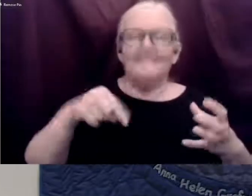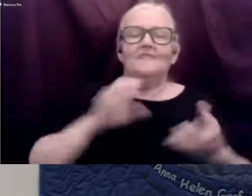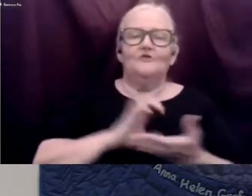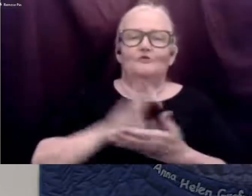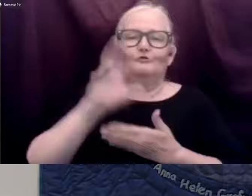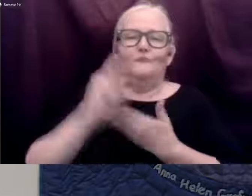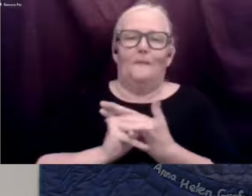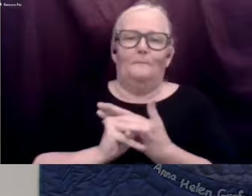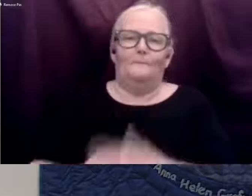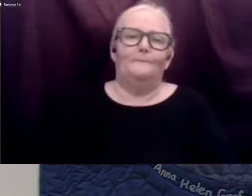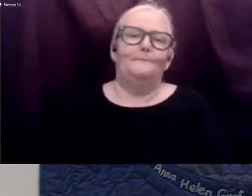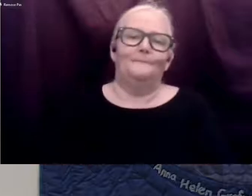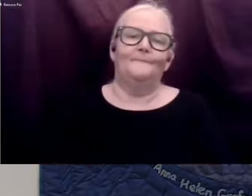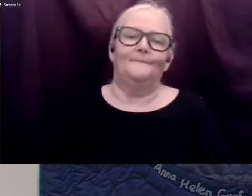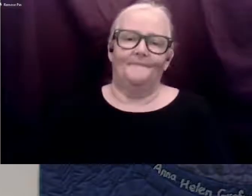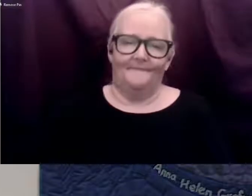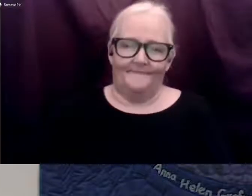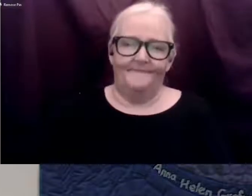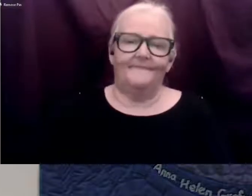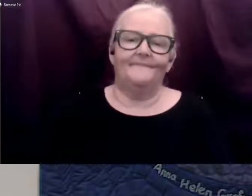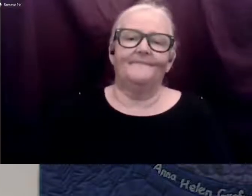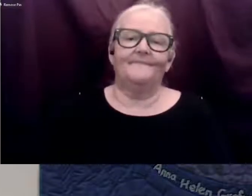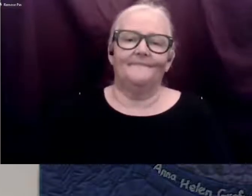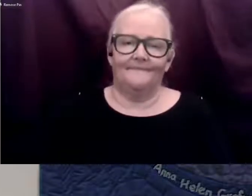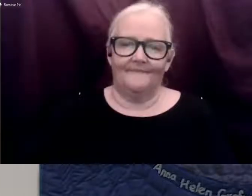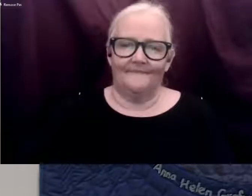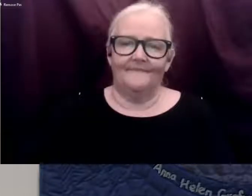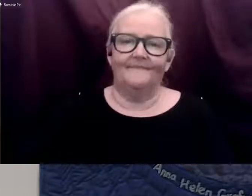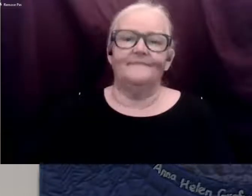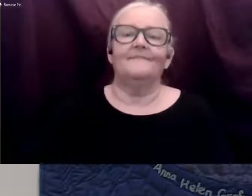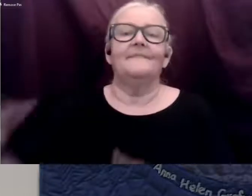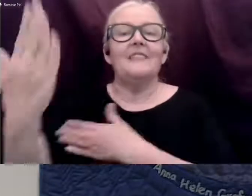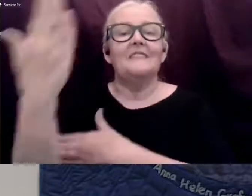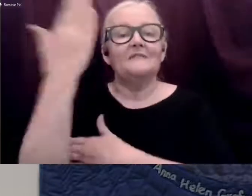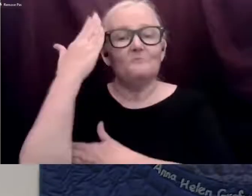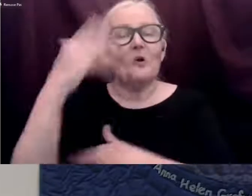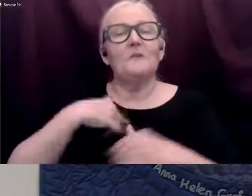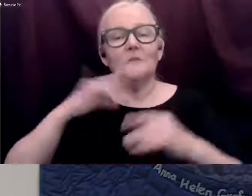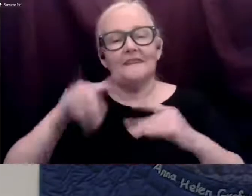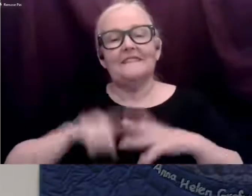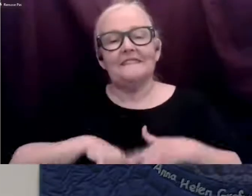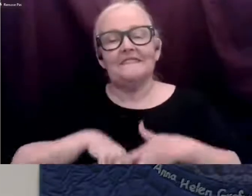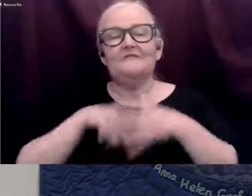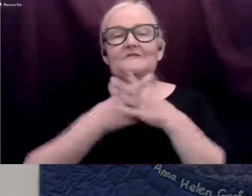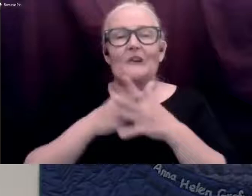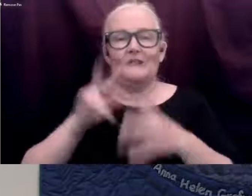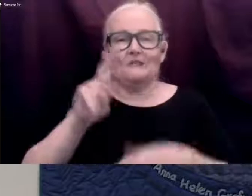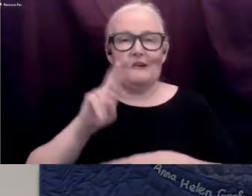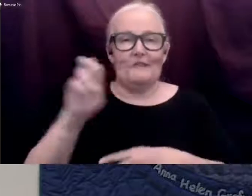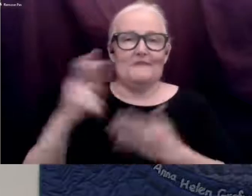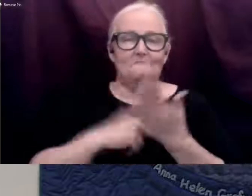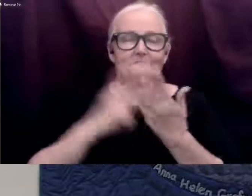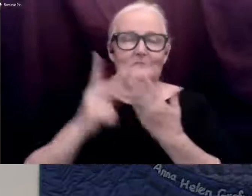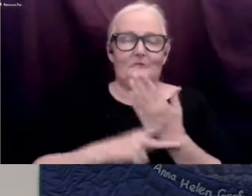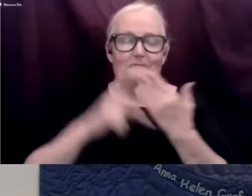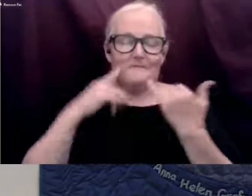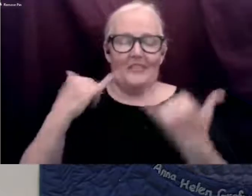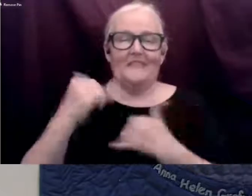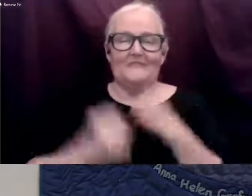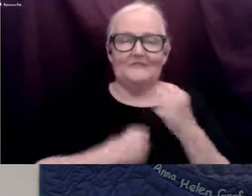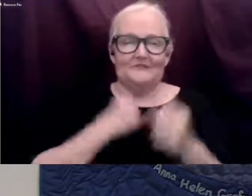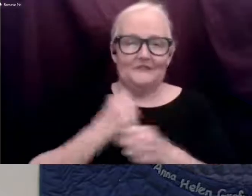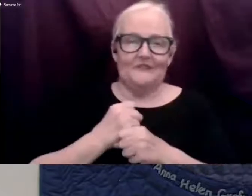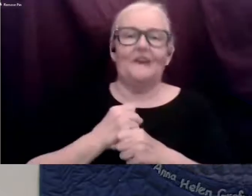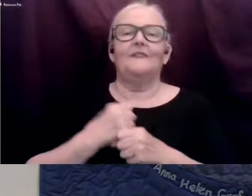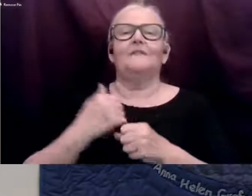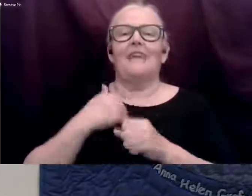Earlier this morning, we kicked off our religious education program for the church year. We had classes for elementary, middle,